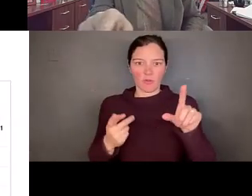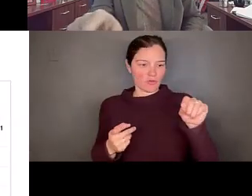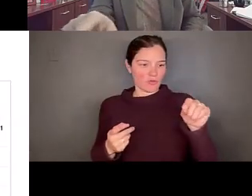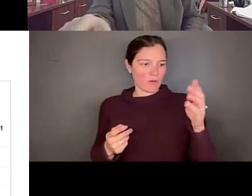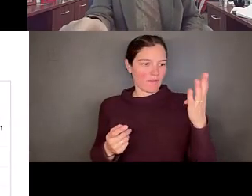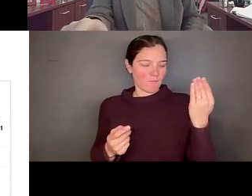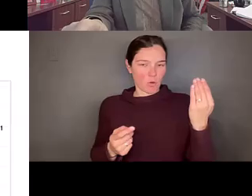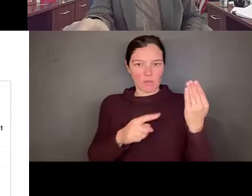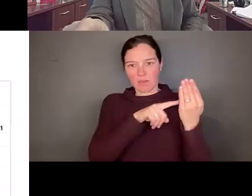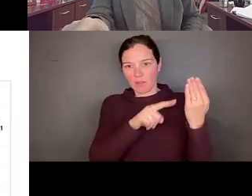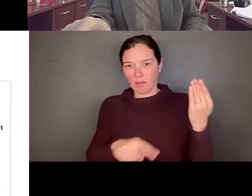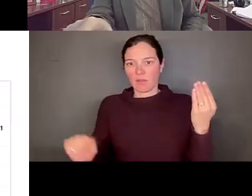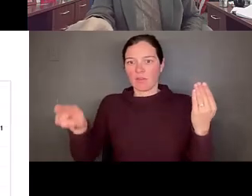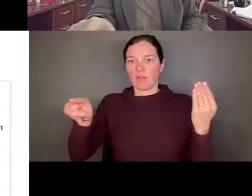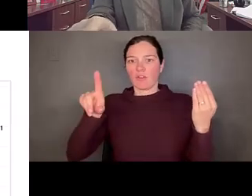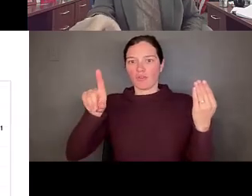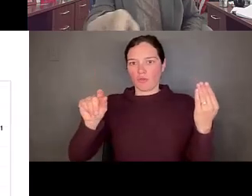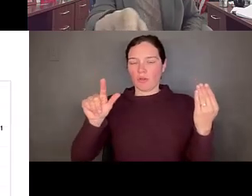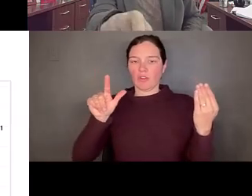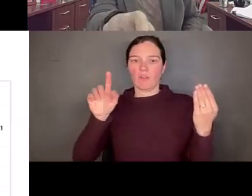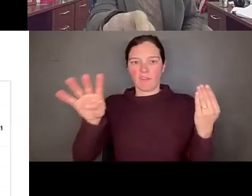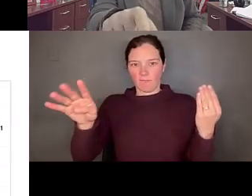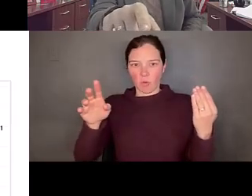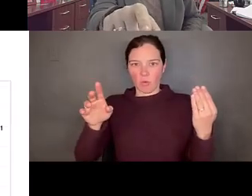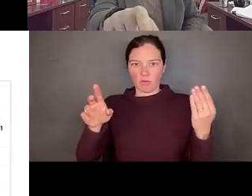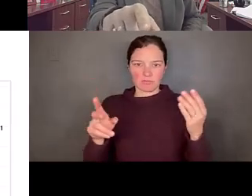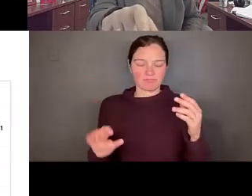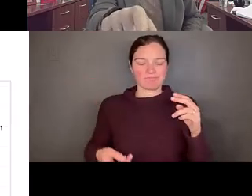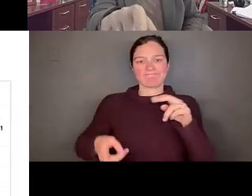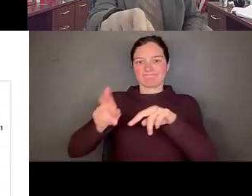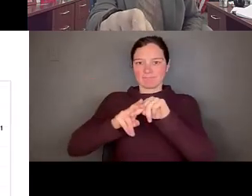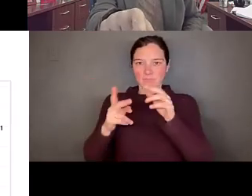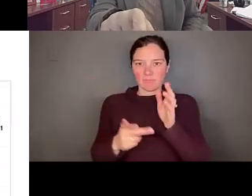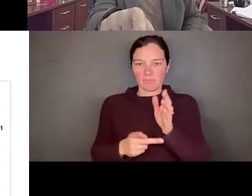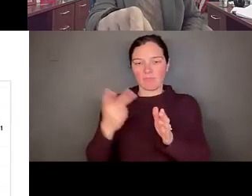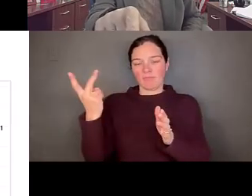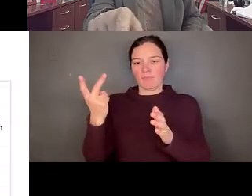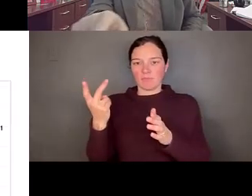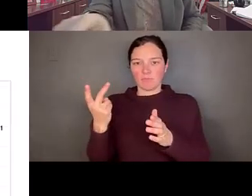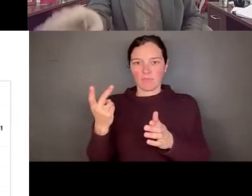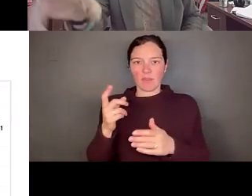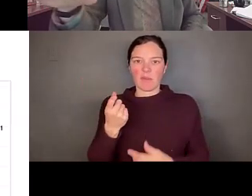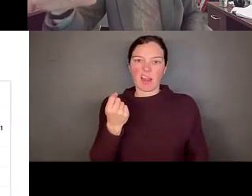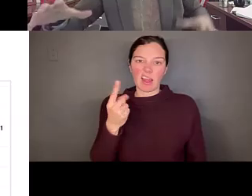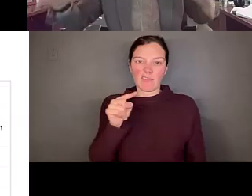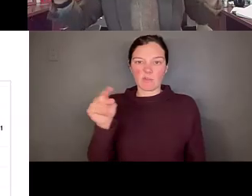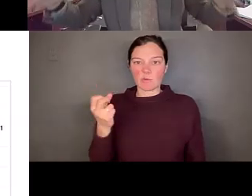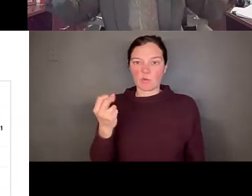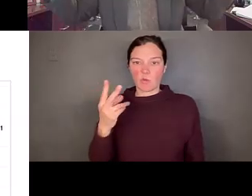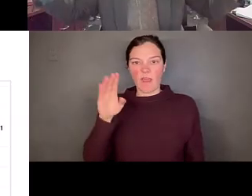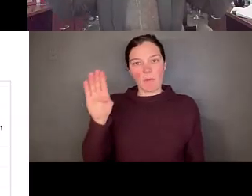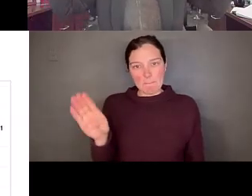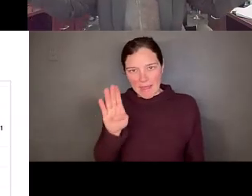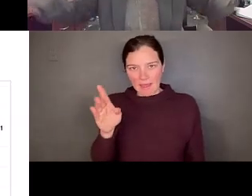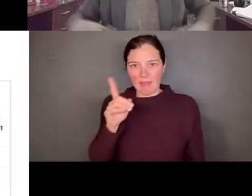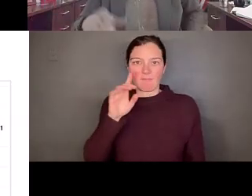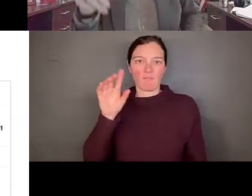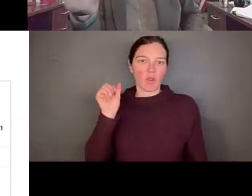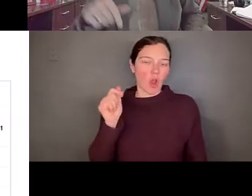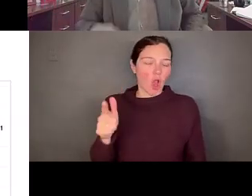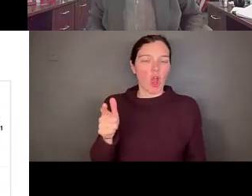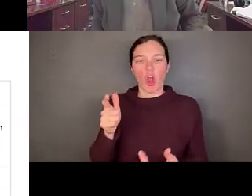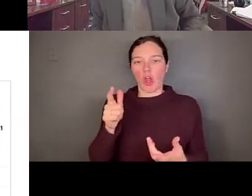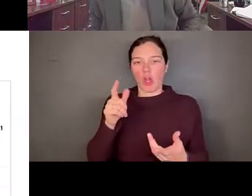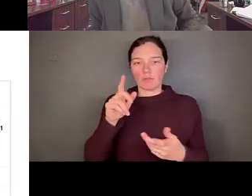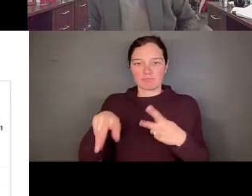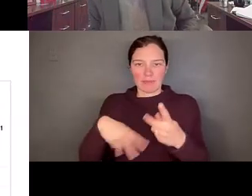over the decade plus period to 2024, from about 11 to 12 billion for all of Medicare, Medicaid,